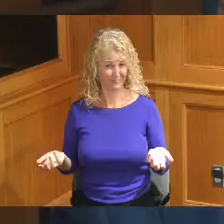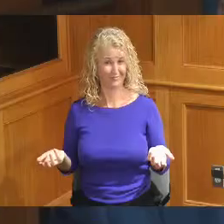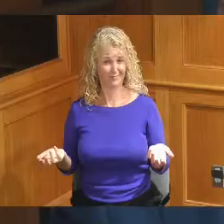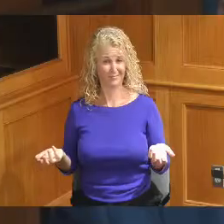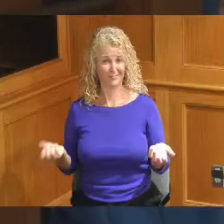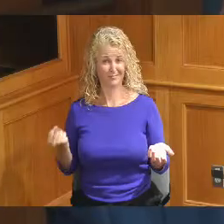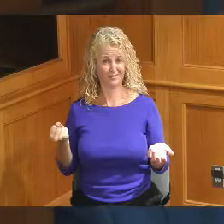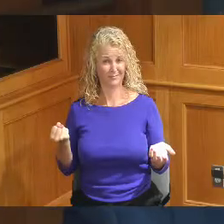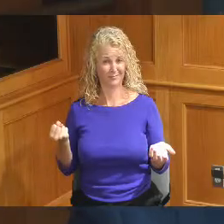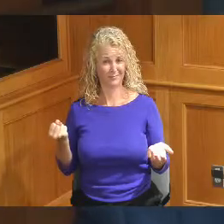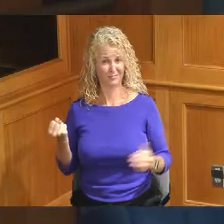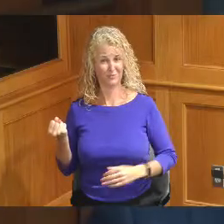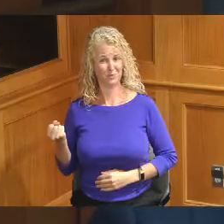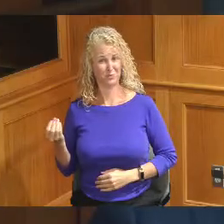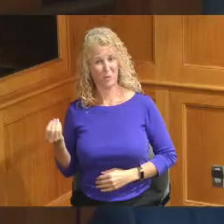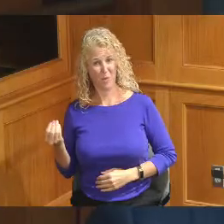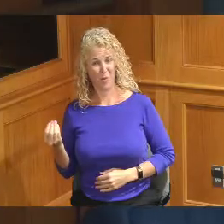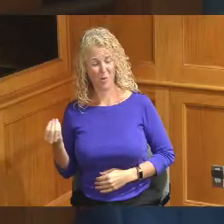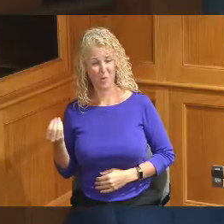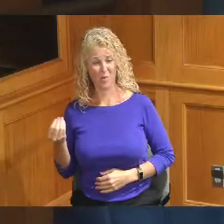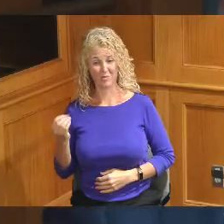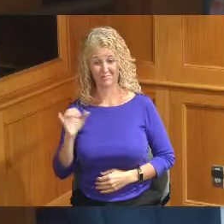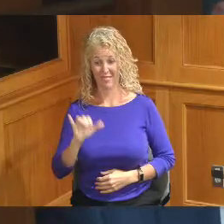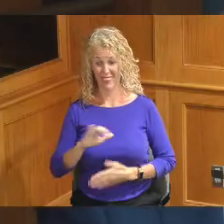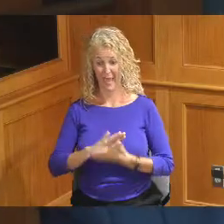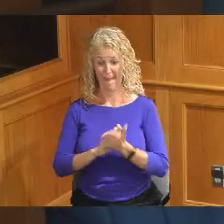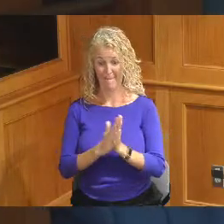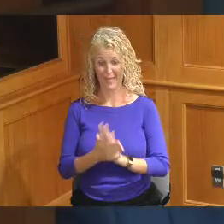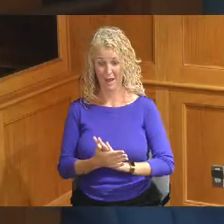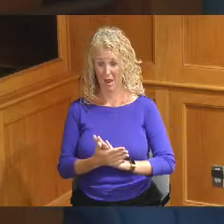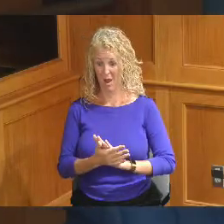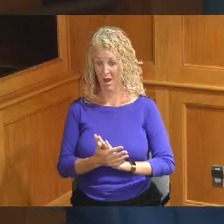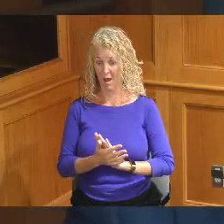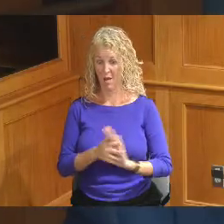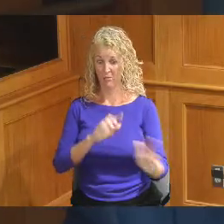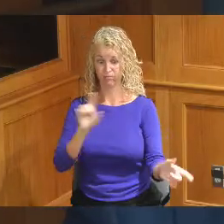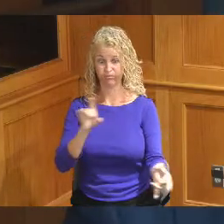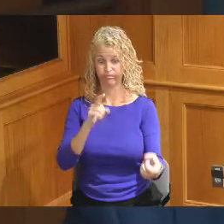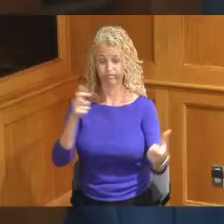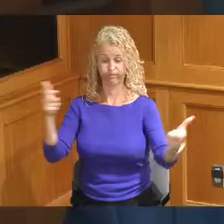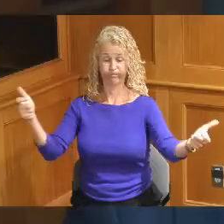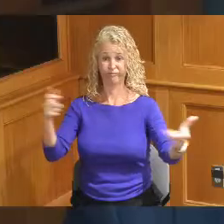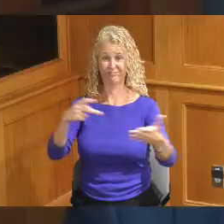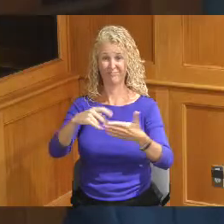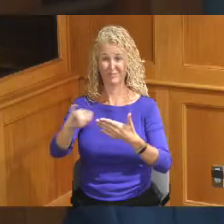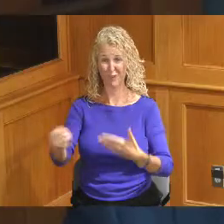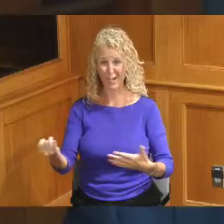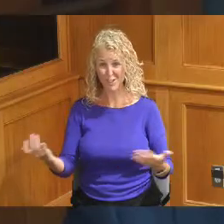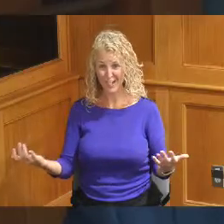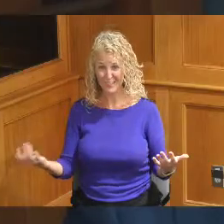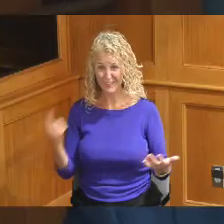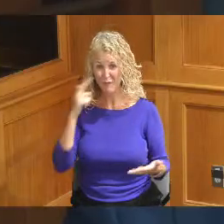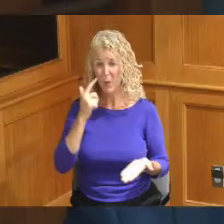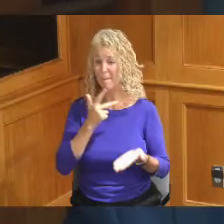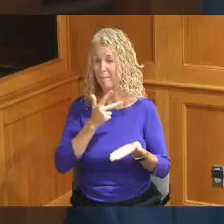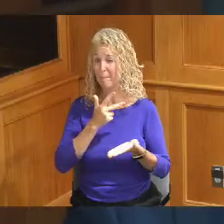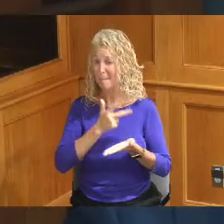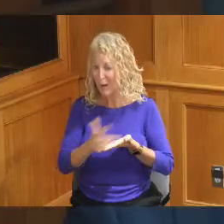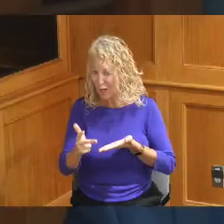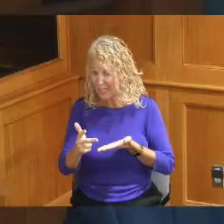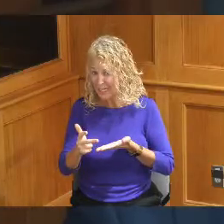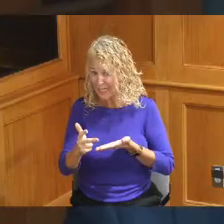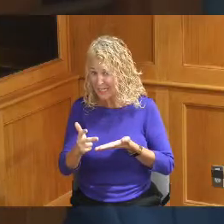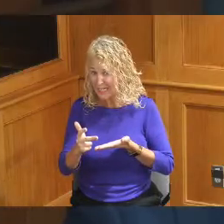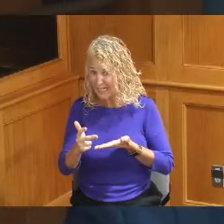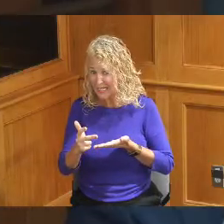want to, invest a whole lot. It becomes a $50, $60, $100 million project. So I would hope